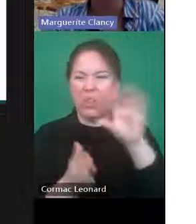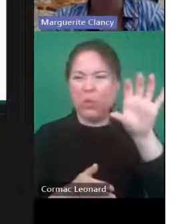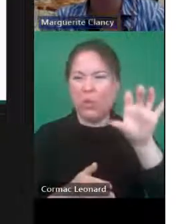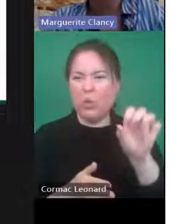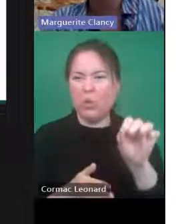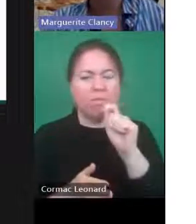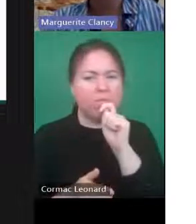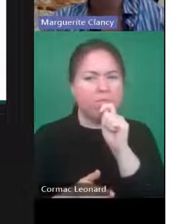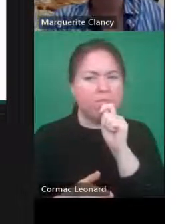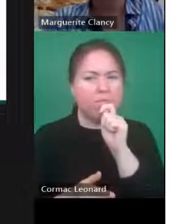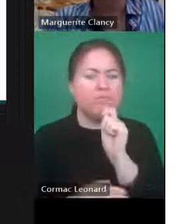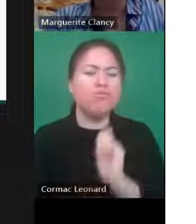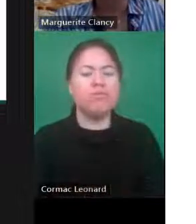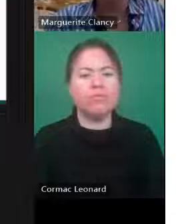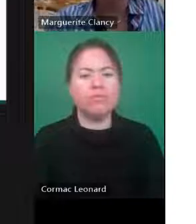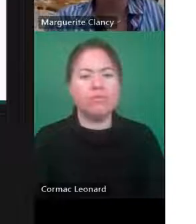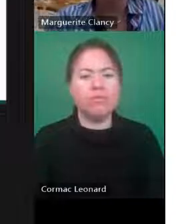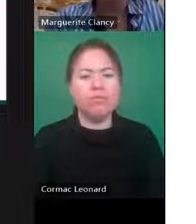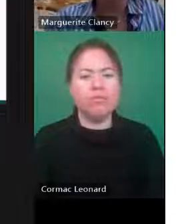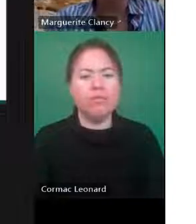escape.